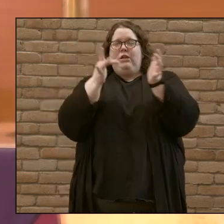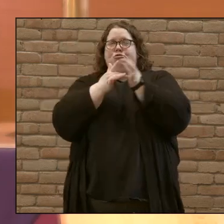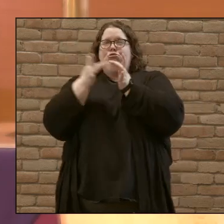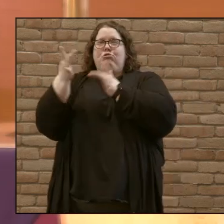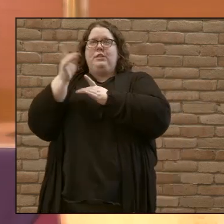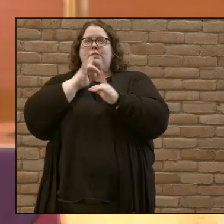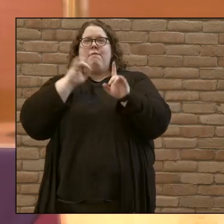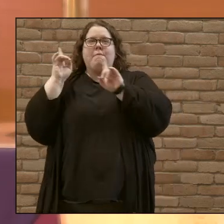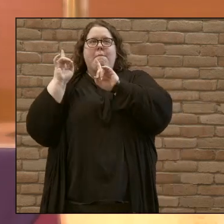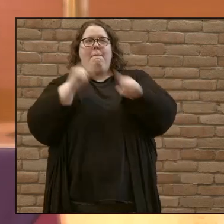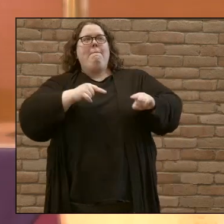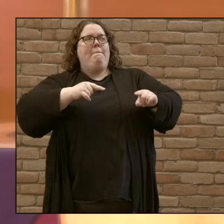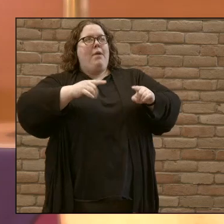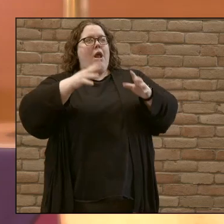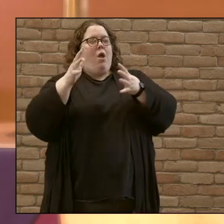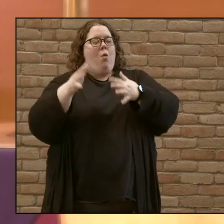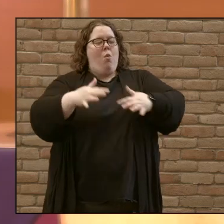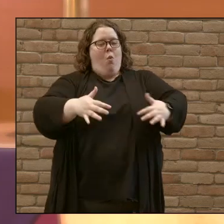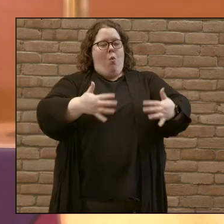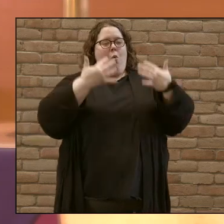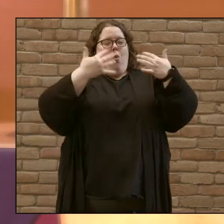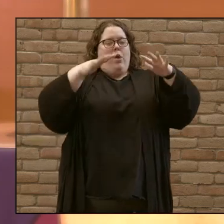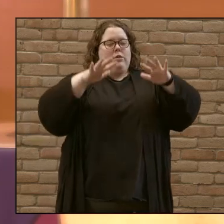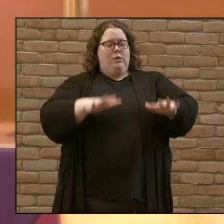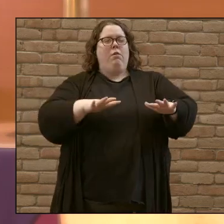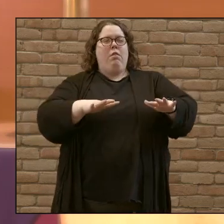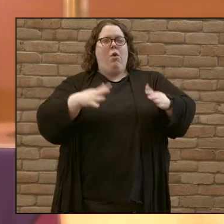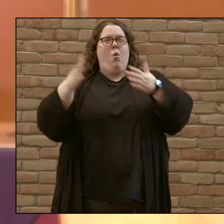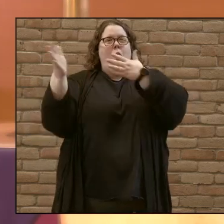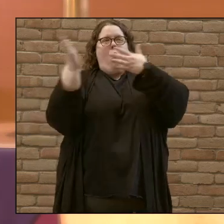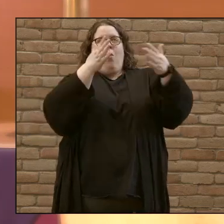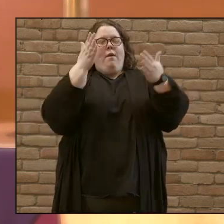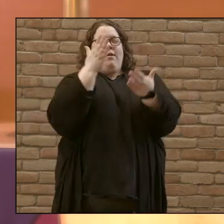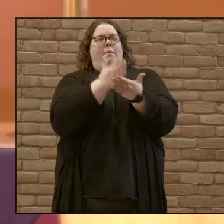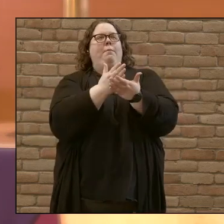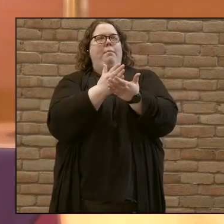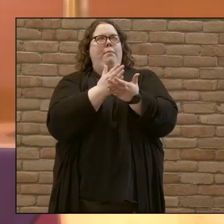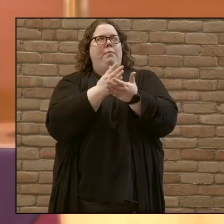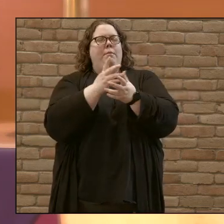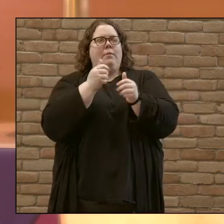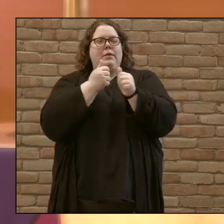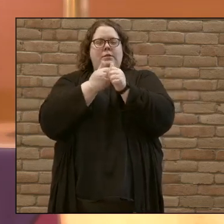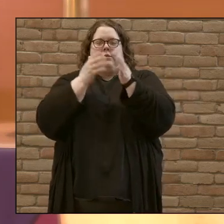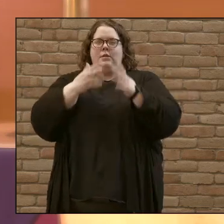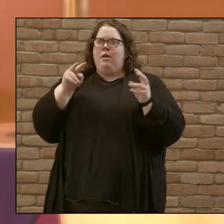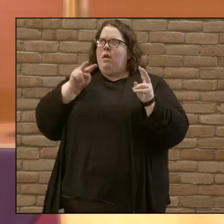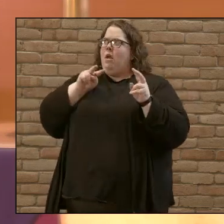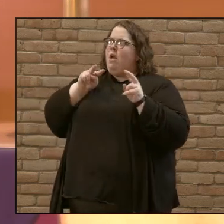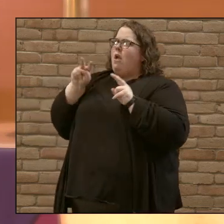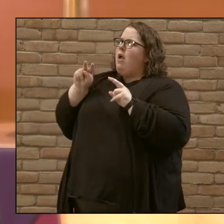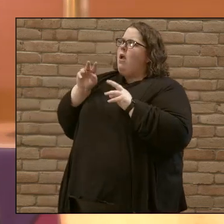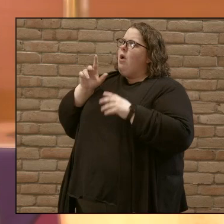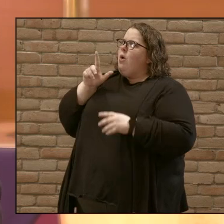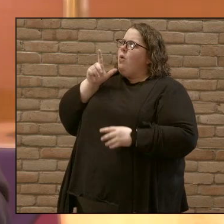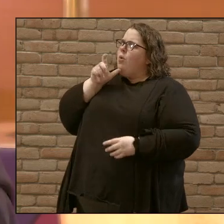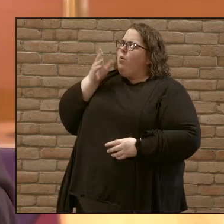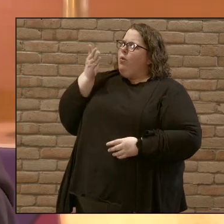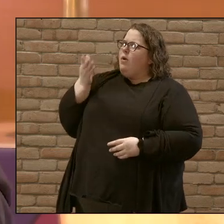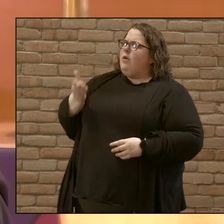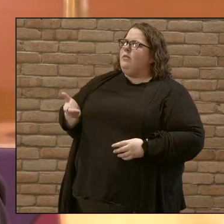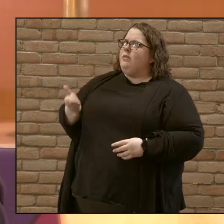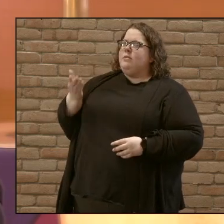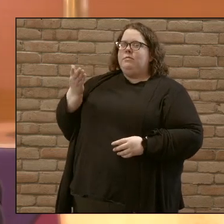still. And what's the disciples' response? Who is this? And about a year